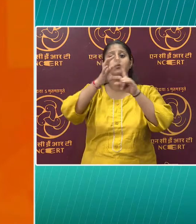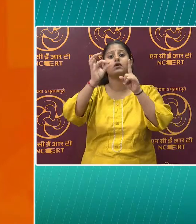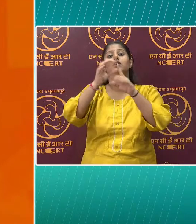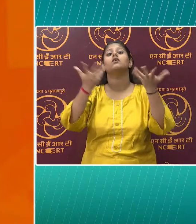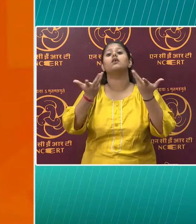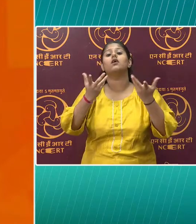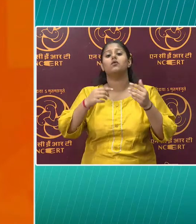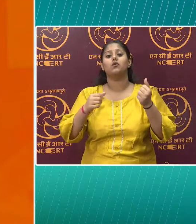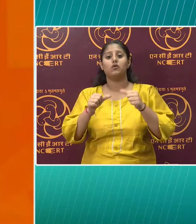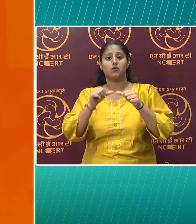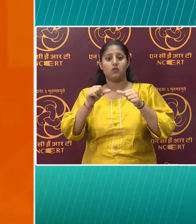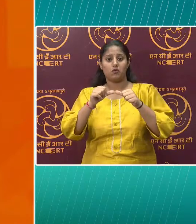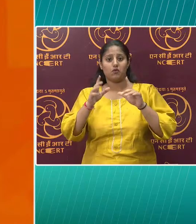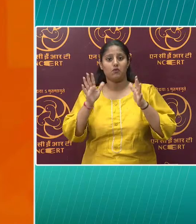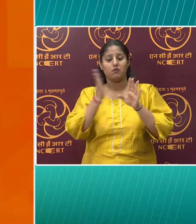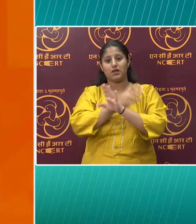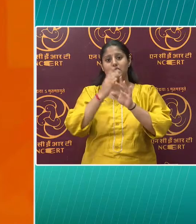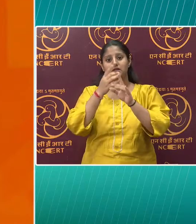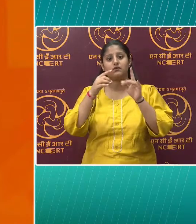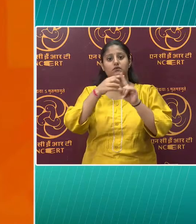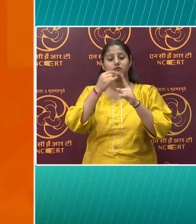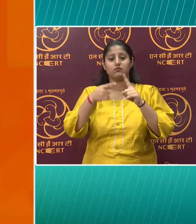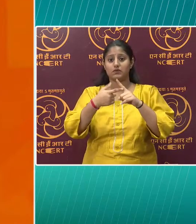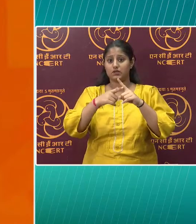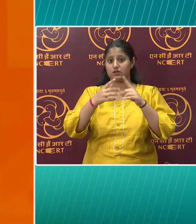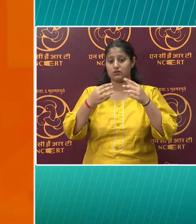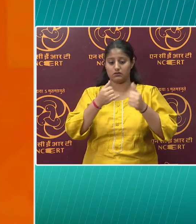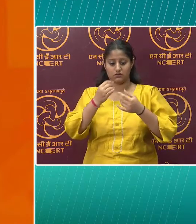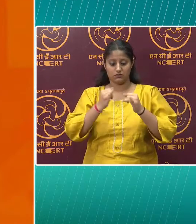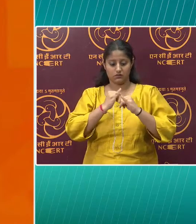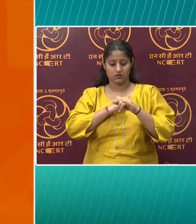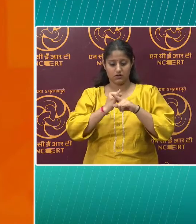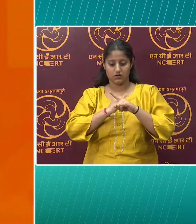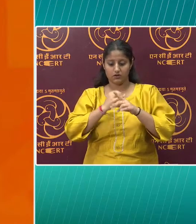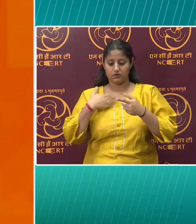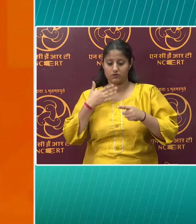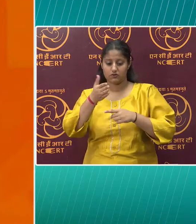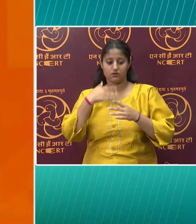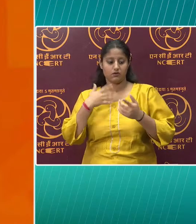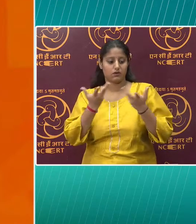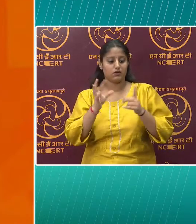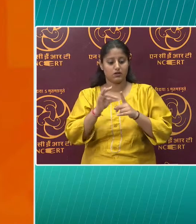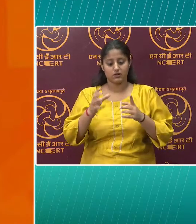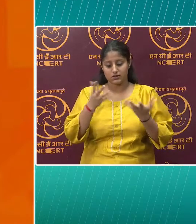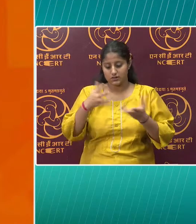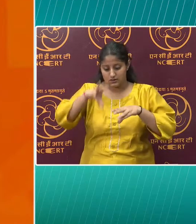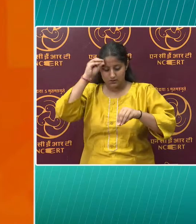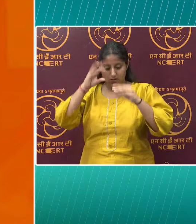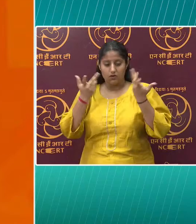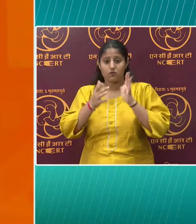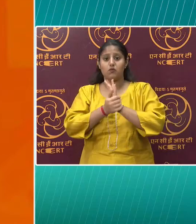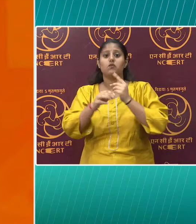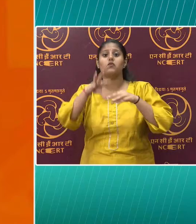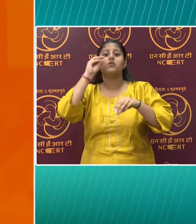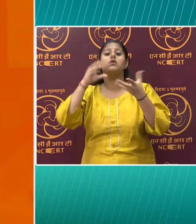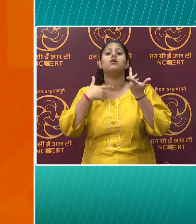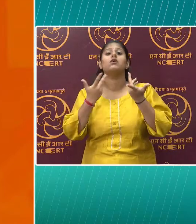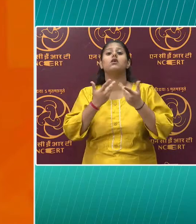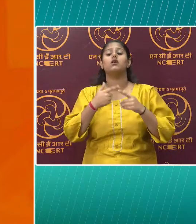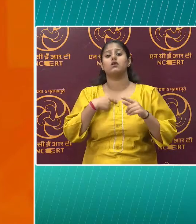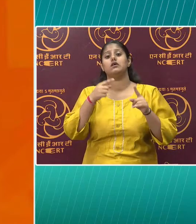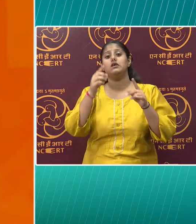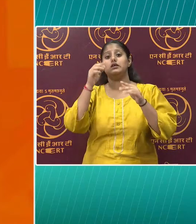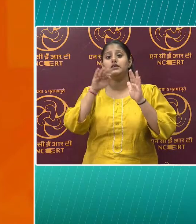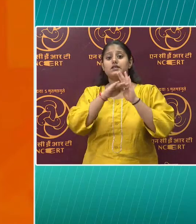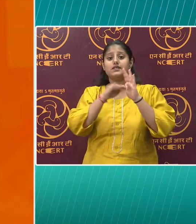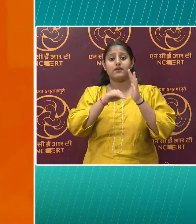tools properly, the safety measures that they need to take, the occupational health and safety, what safety measures